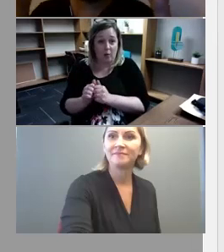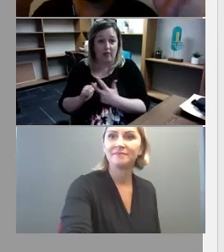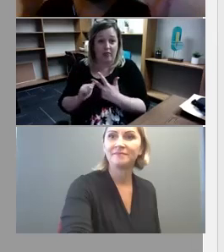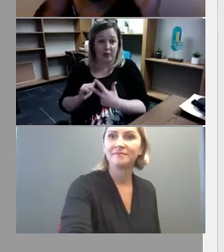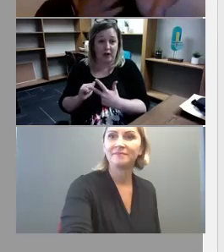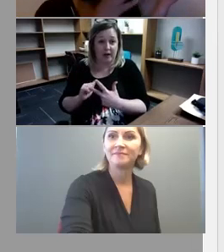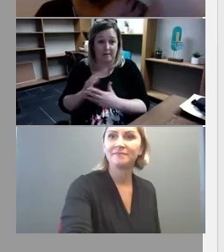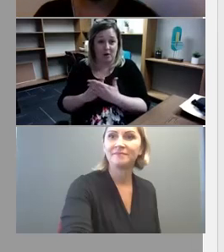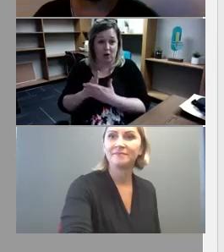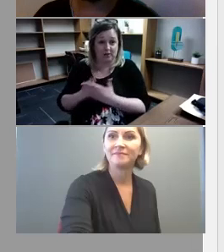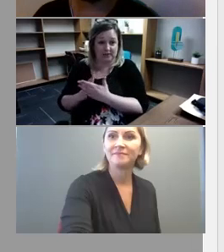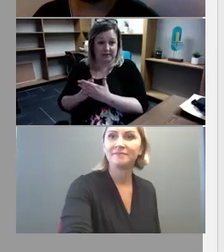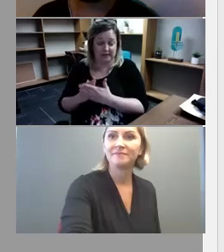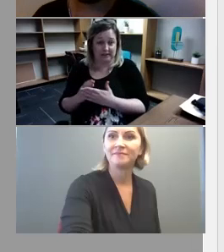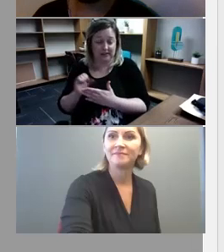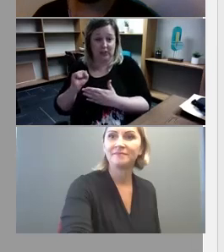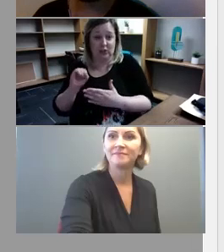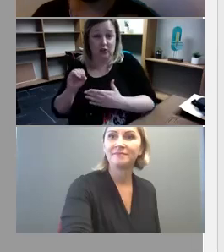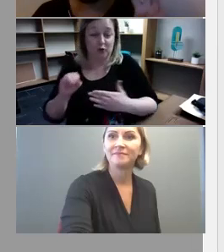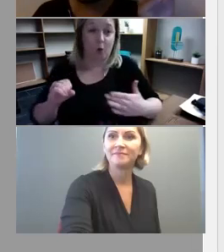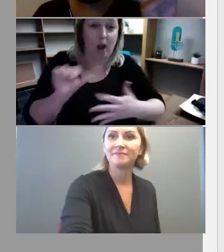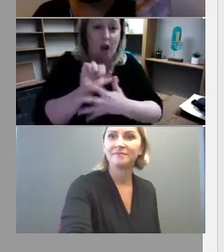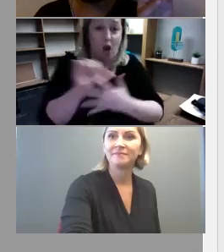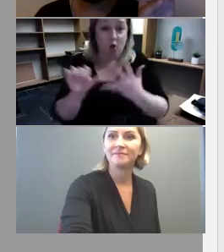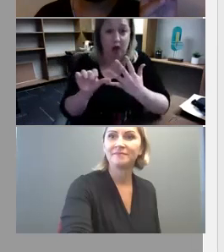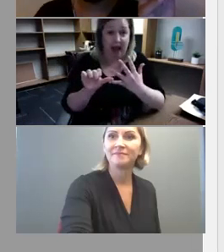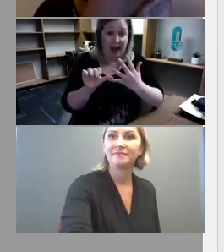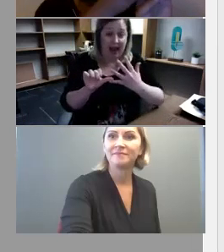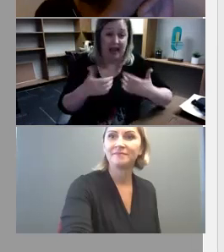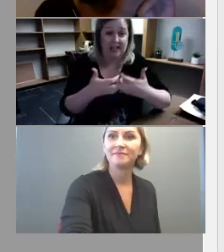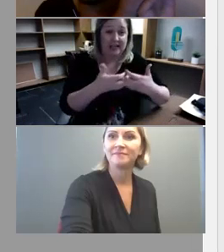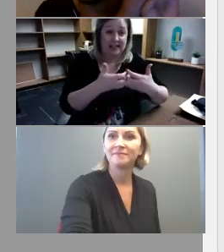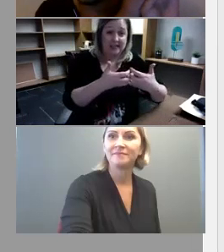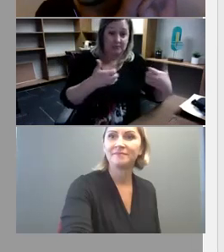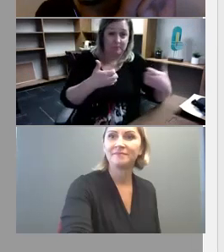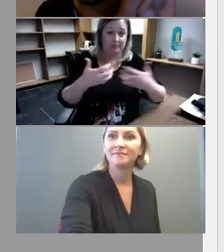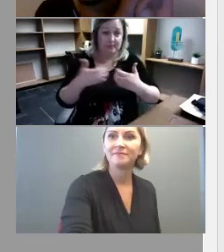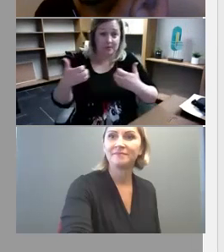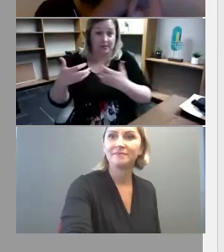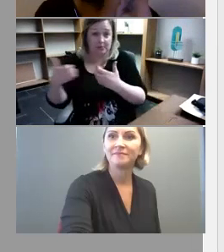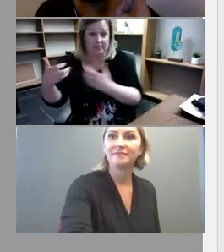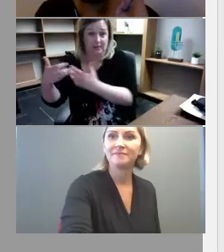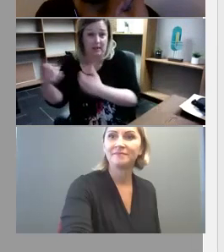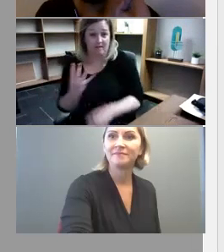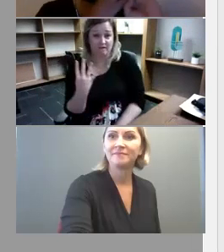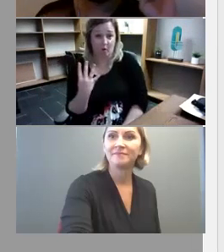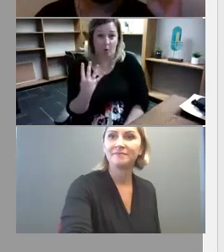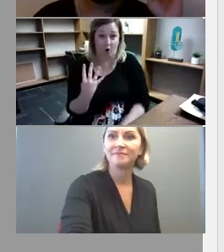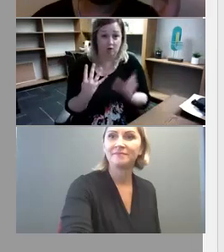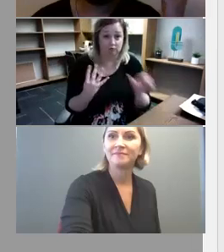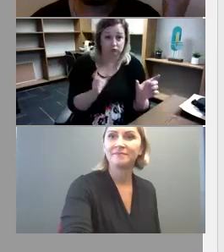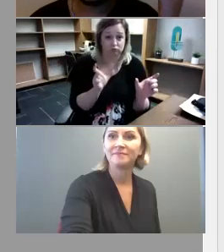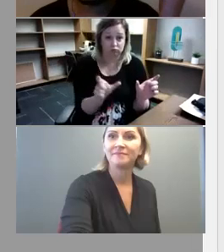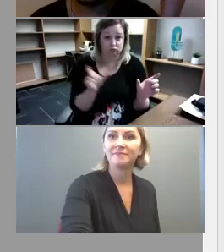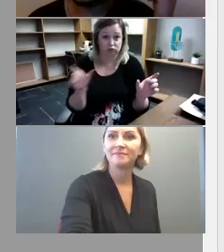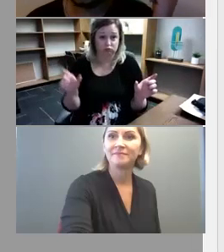it as I'm dividing my array into 4 quarters, and I'm only going to work with 3 of those quarters. And merging them together